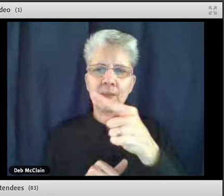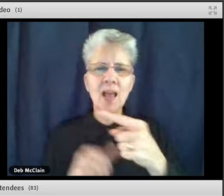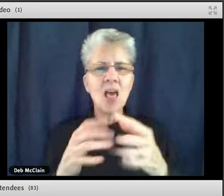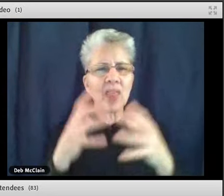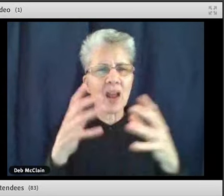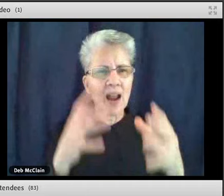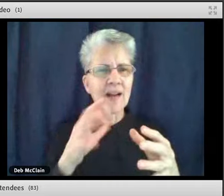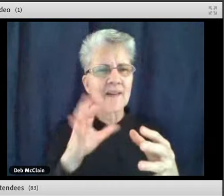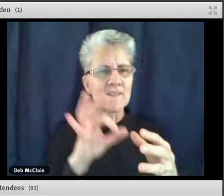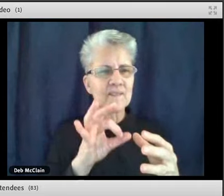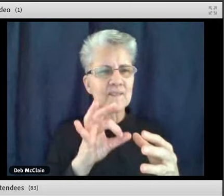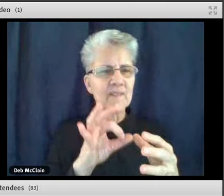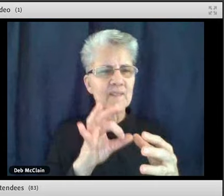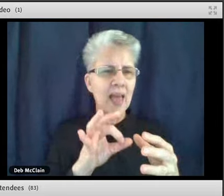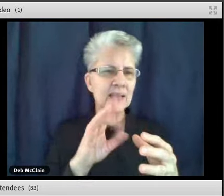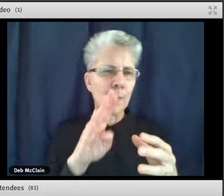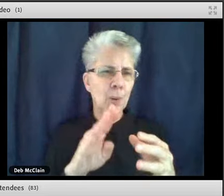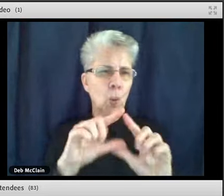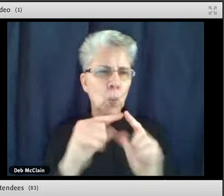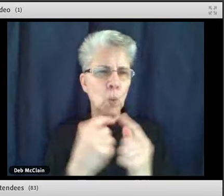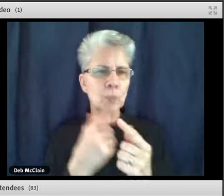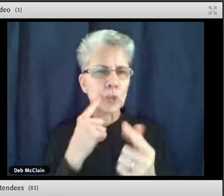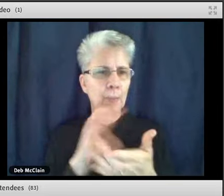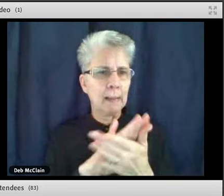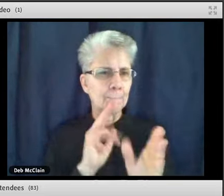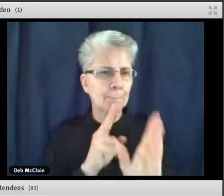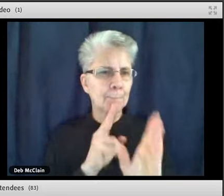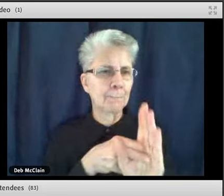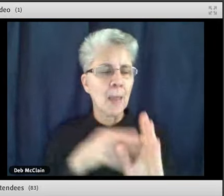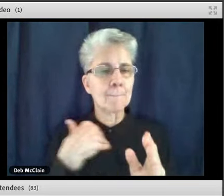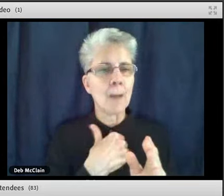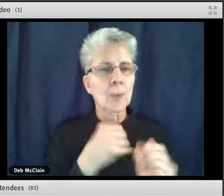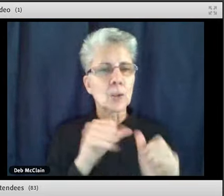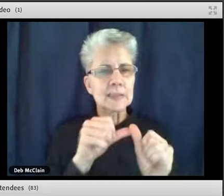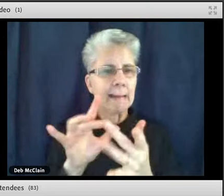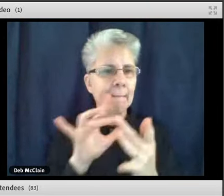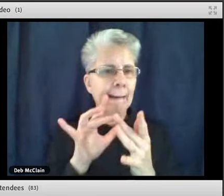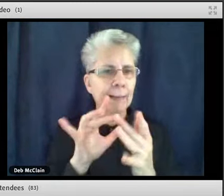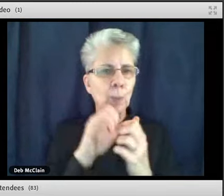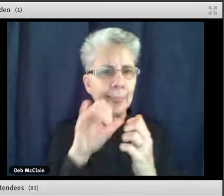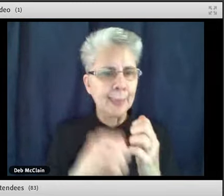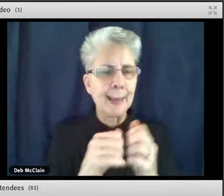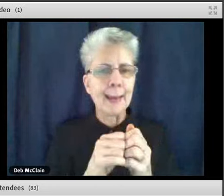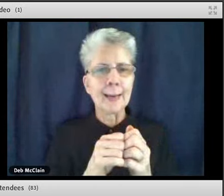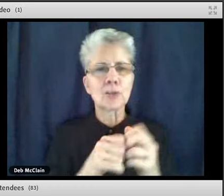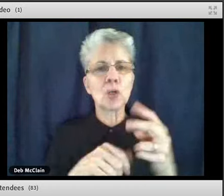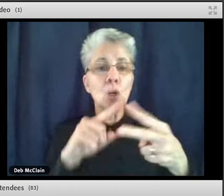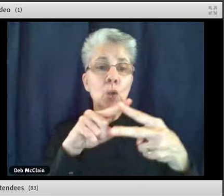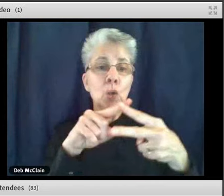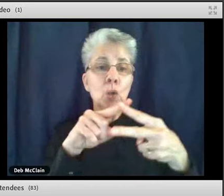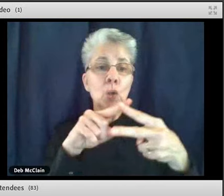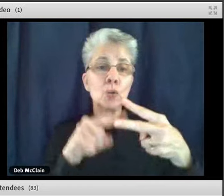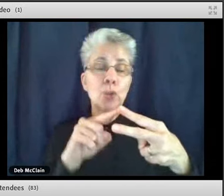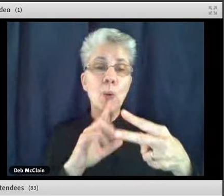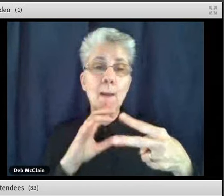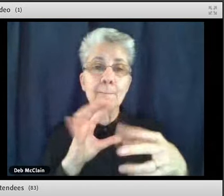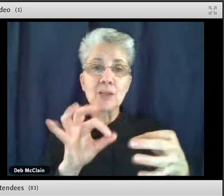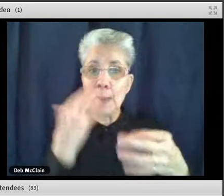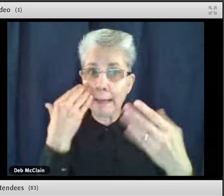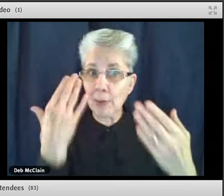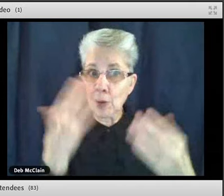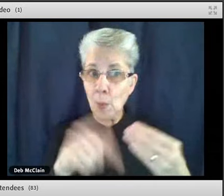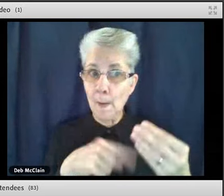wanted to show you, I'll get to in just a second, has got even more. So this is more about helping libraries